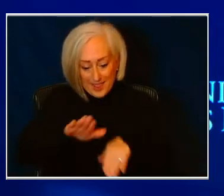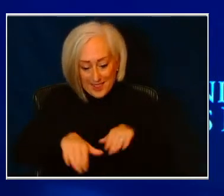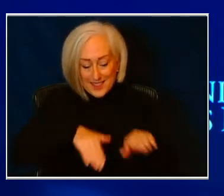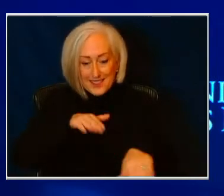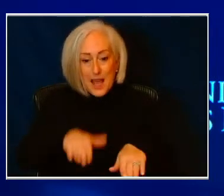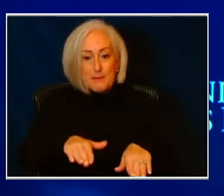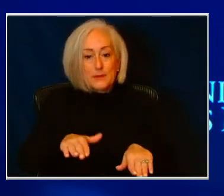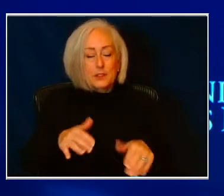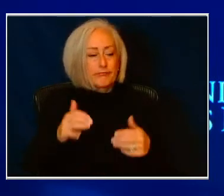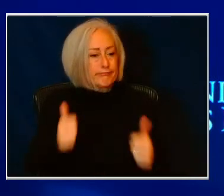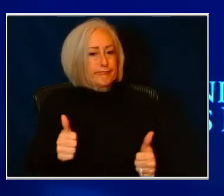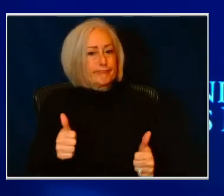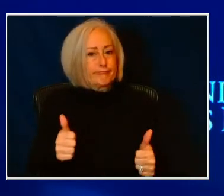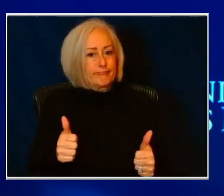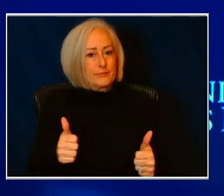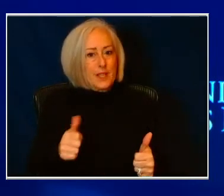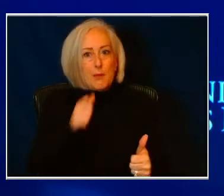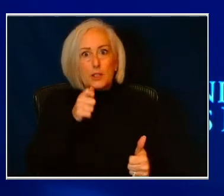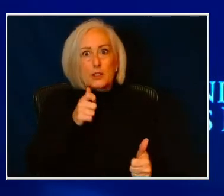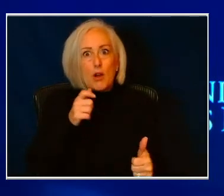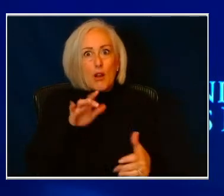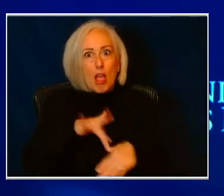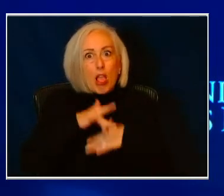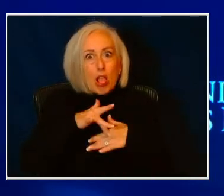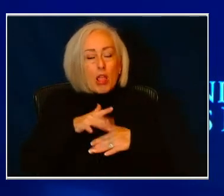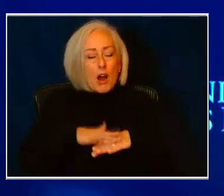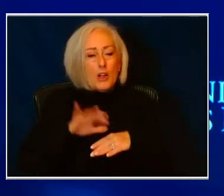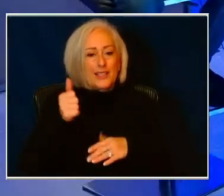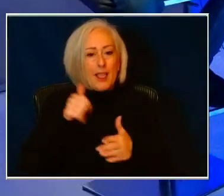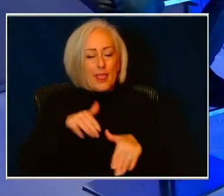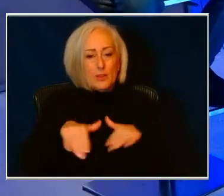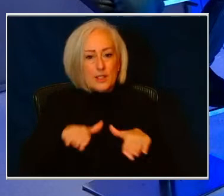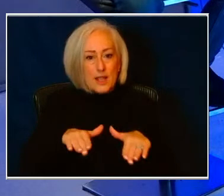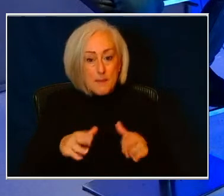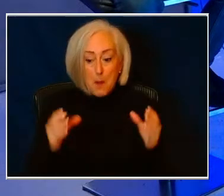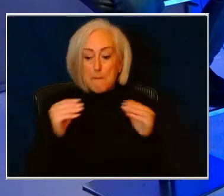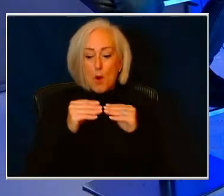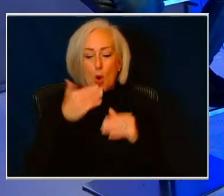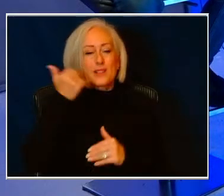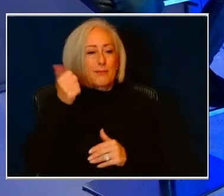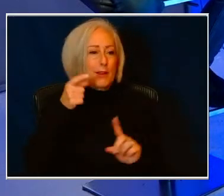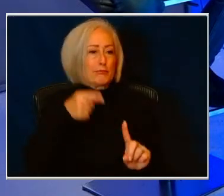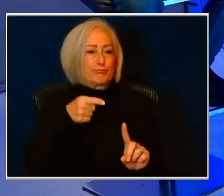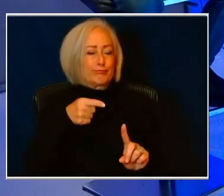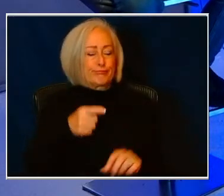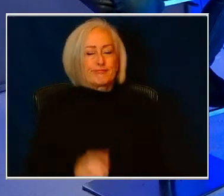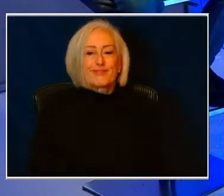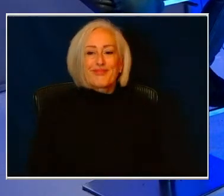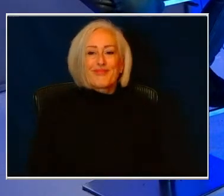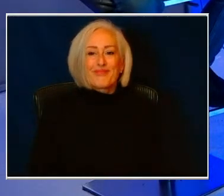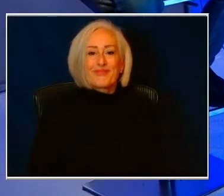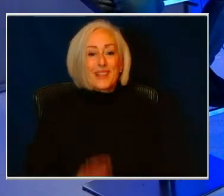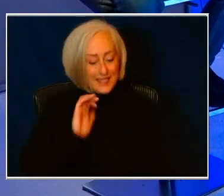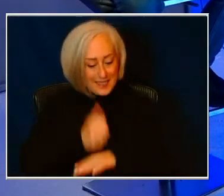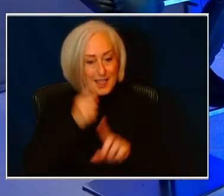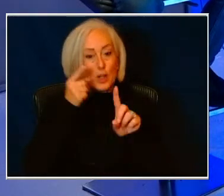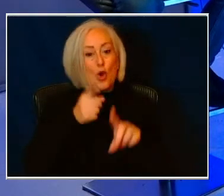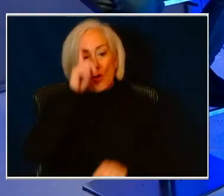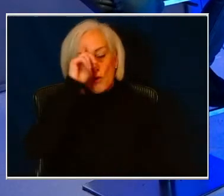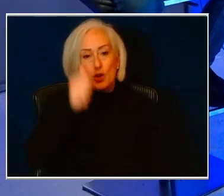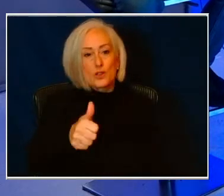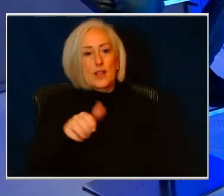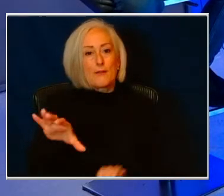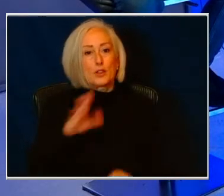not essential that you hit that threshold, but more is better. So more is better, and make a goal for set goals for yourself to do better and better each